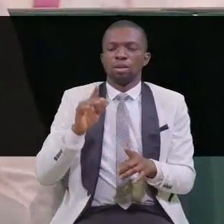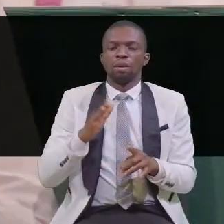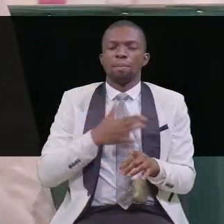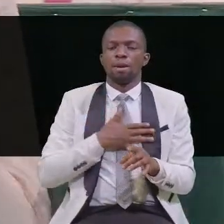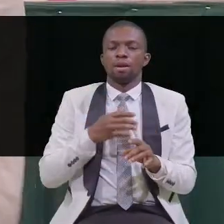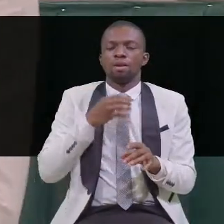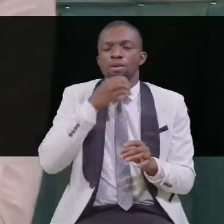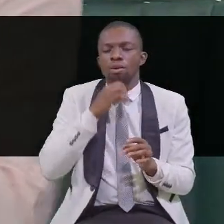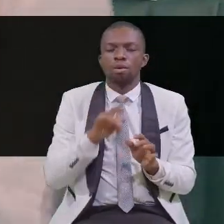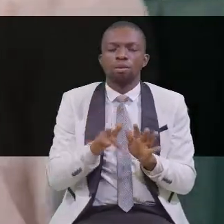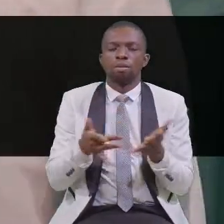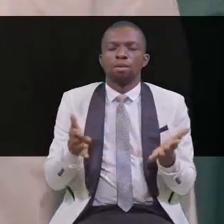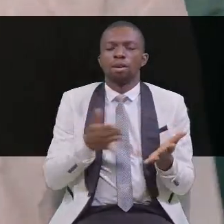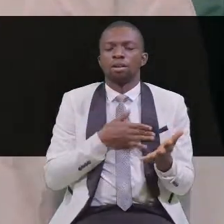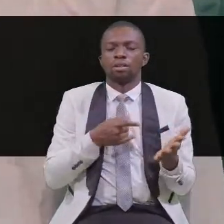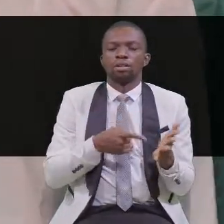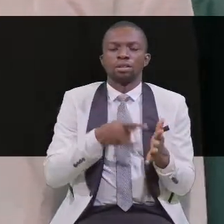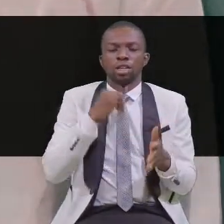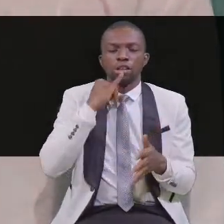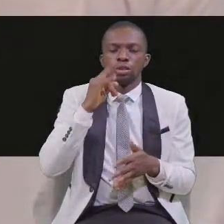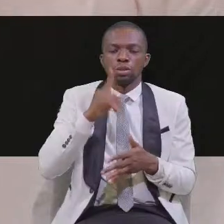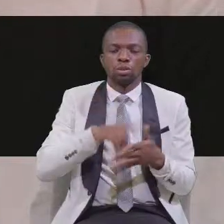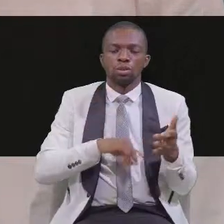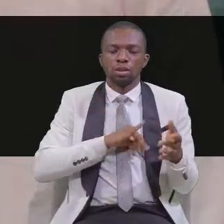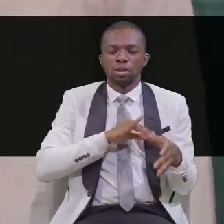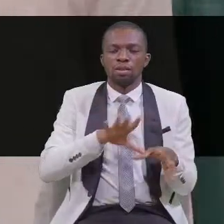Bible, and this is what I